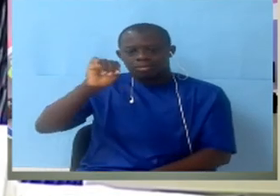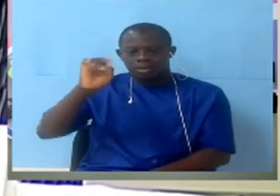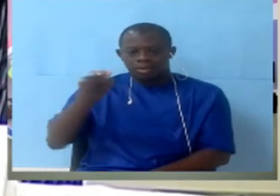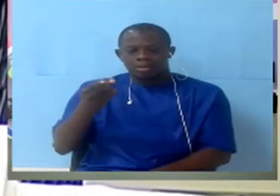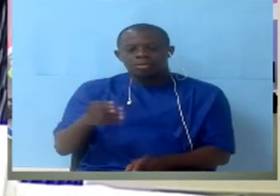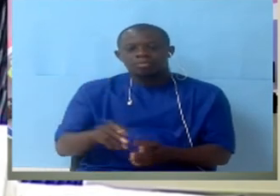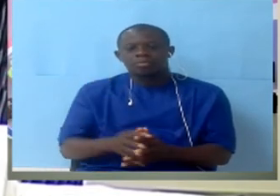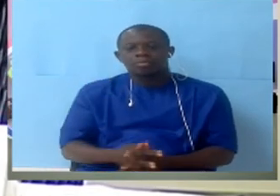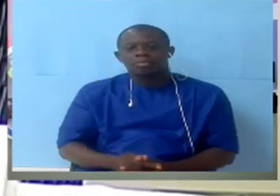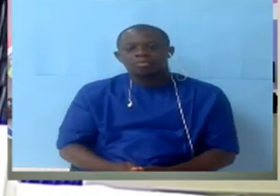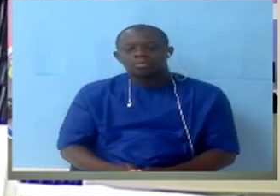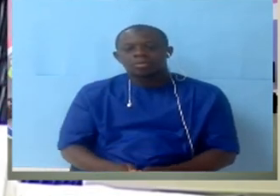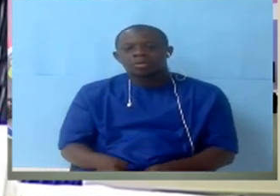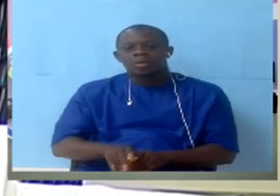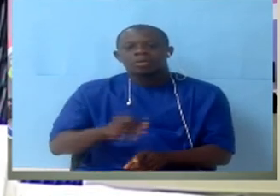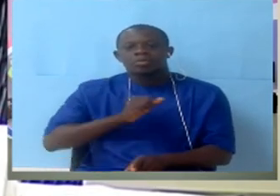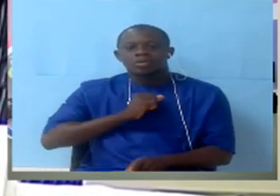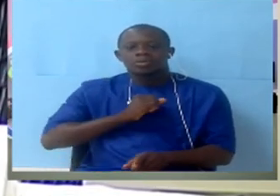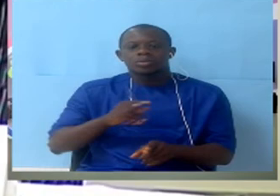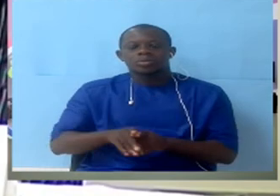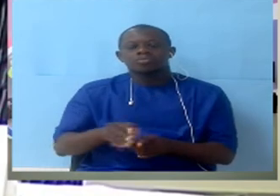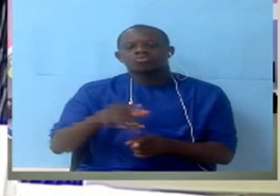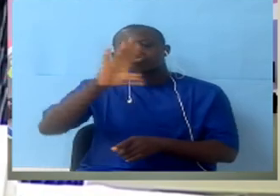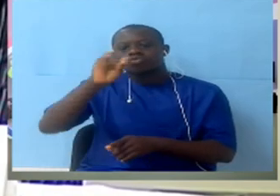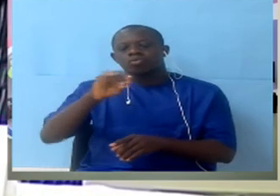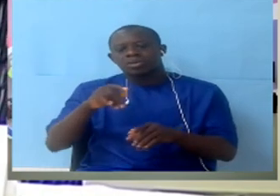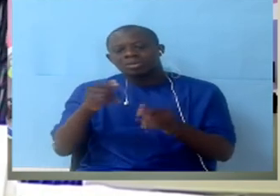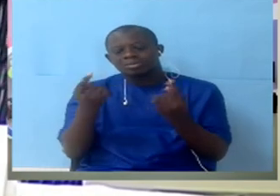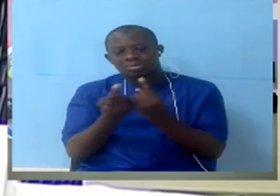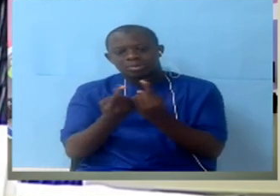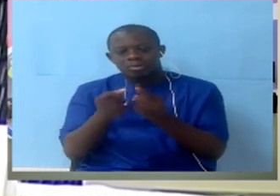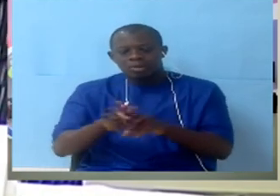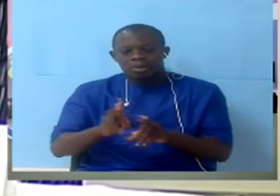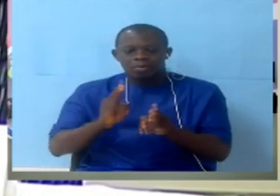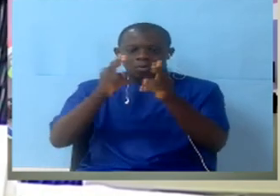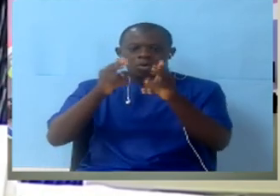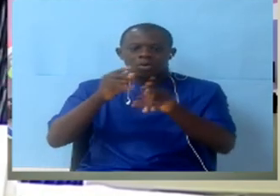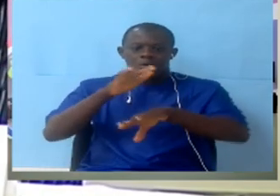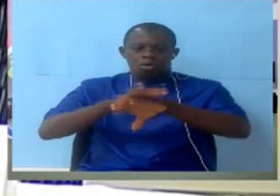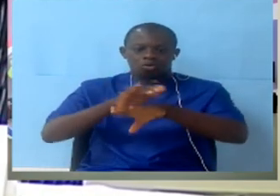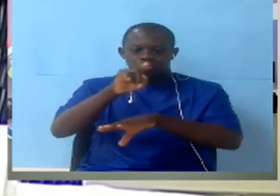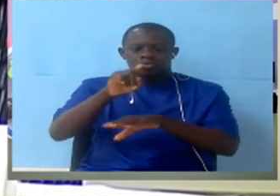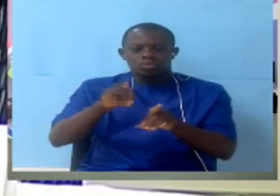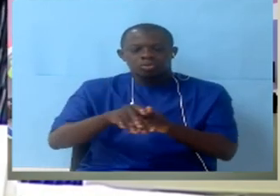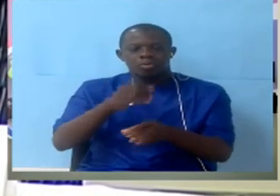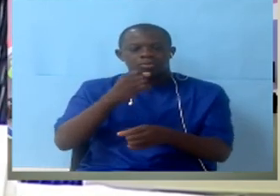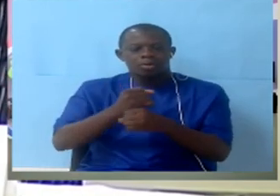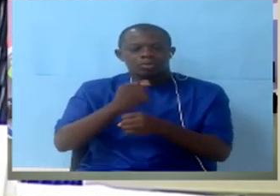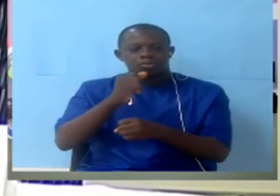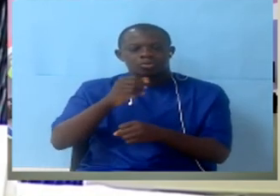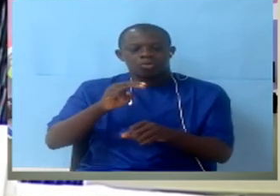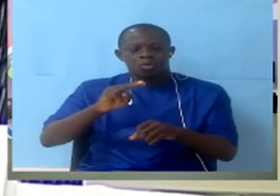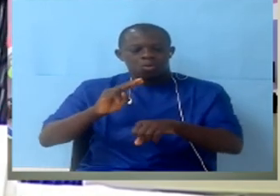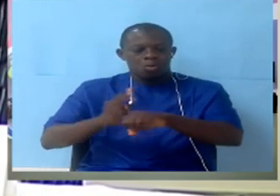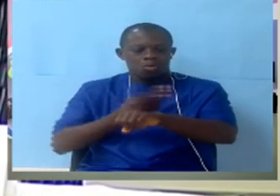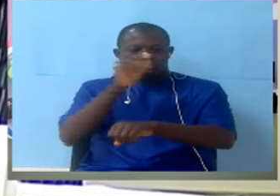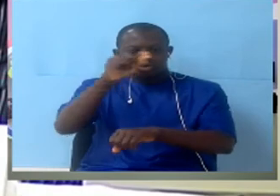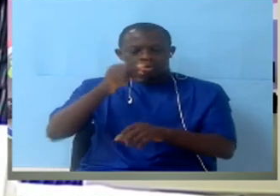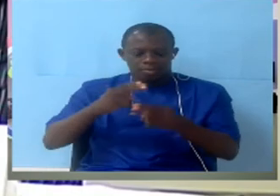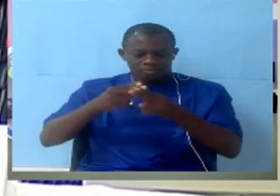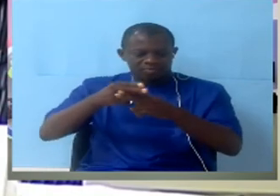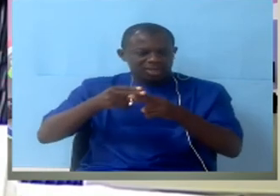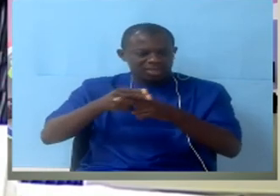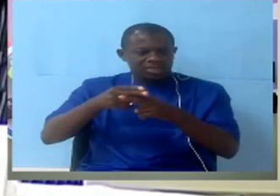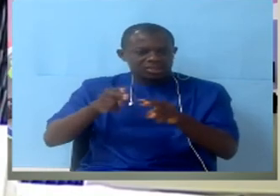not appreciate that by cocking their rifle against you, you would tear your bayonet would cut